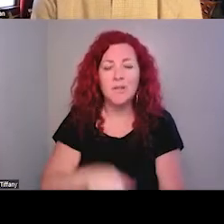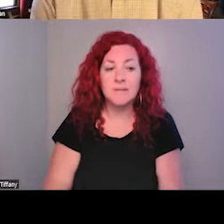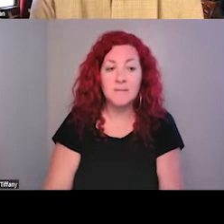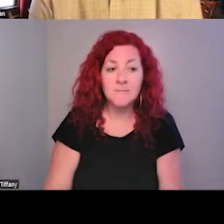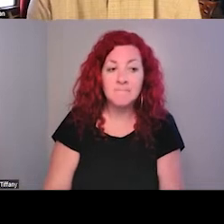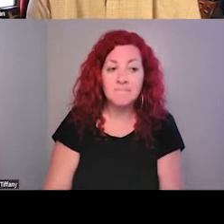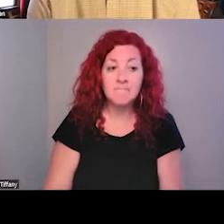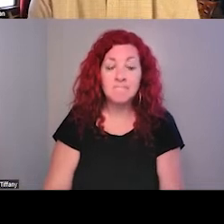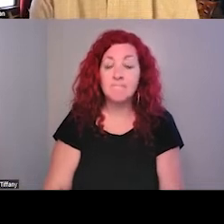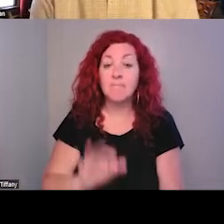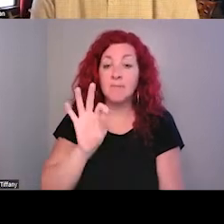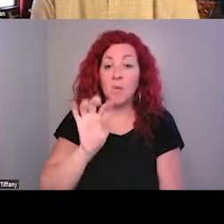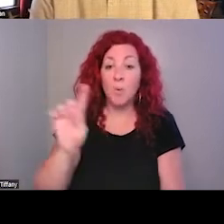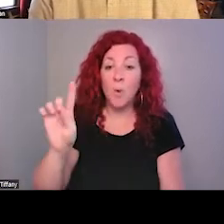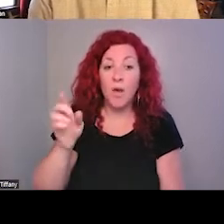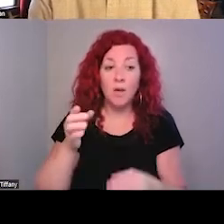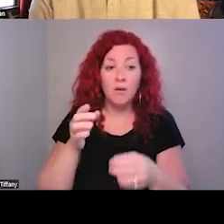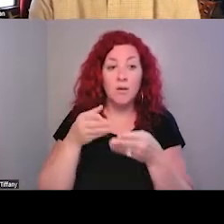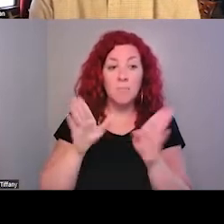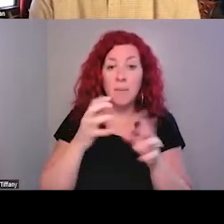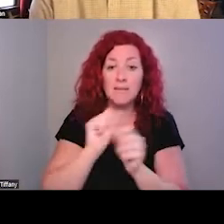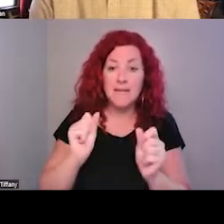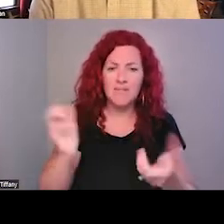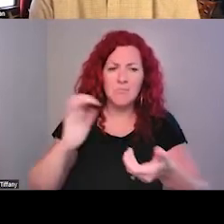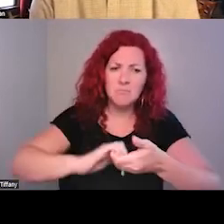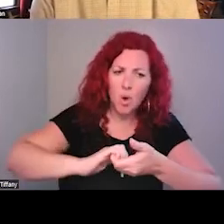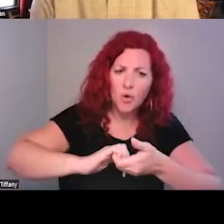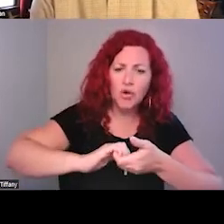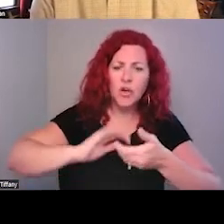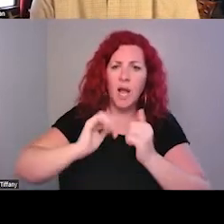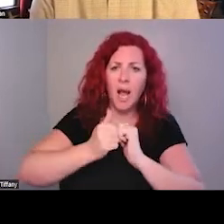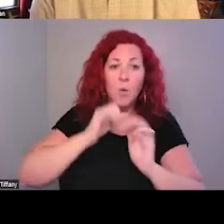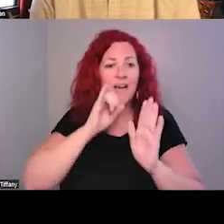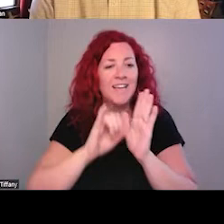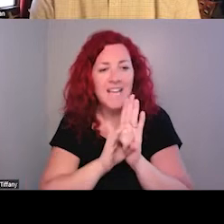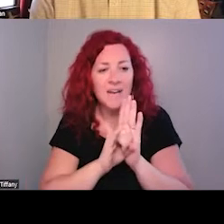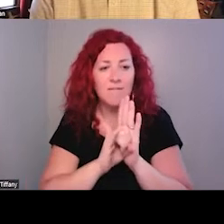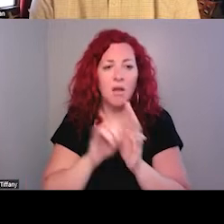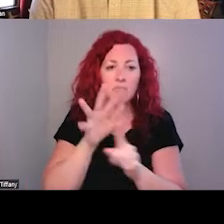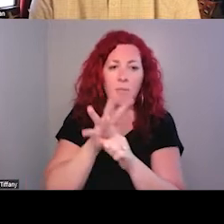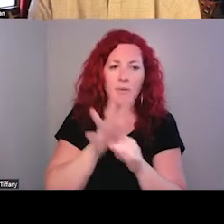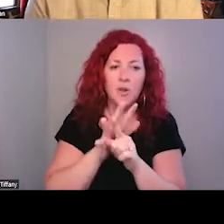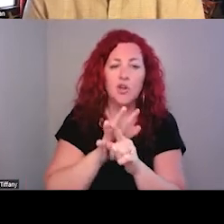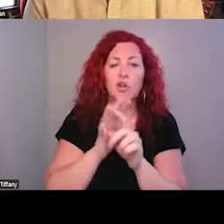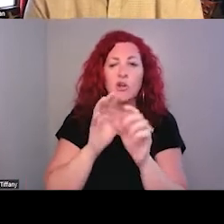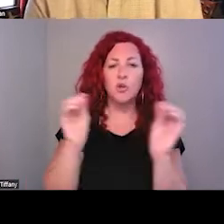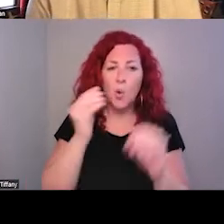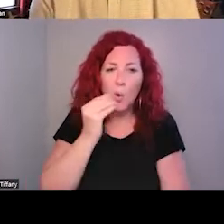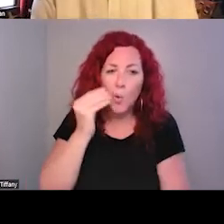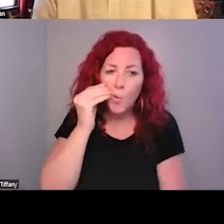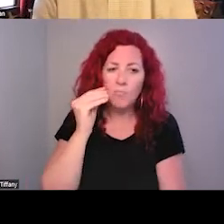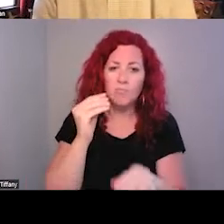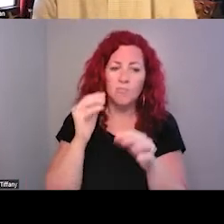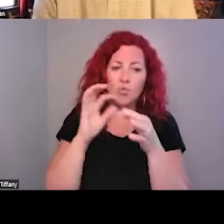Partnering with local 911 and public safety answering points to identify common homelessness-related calls for diversion to non-police